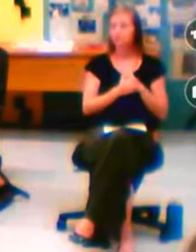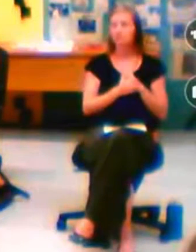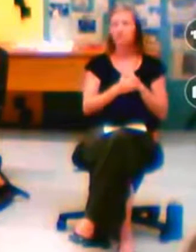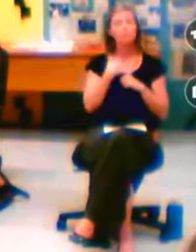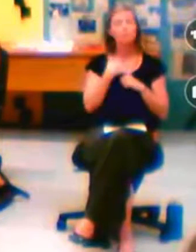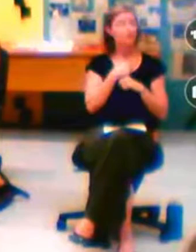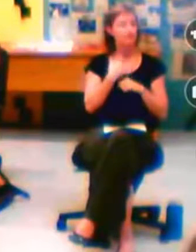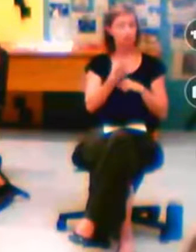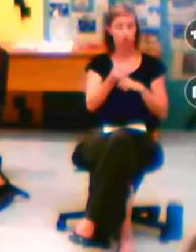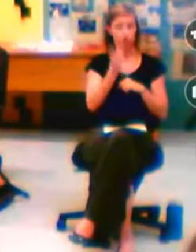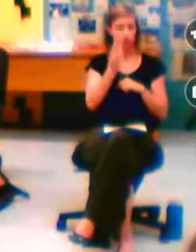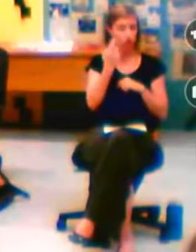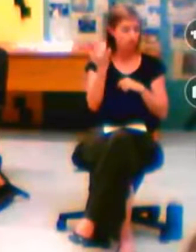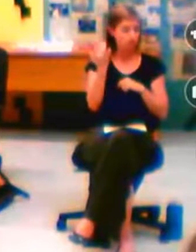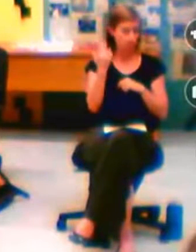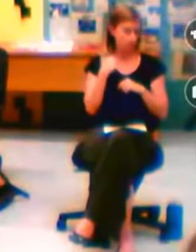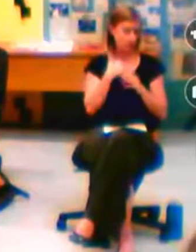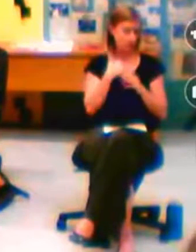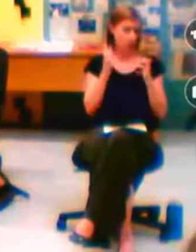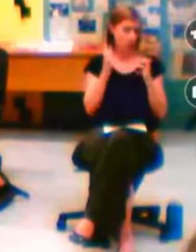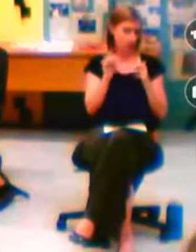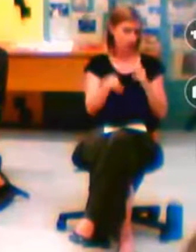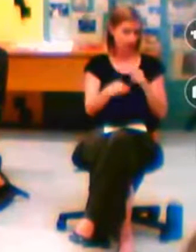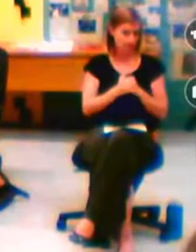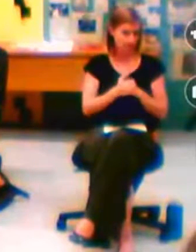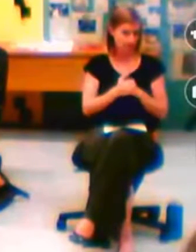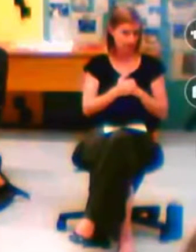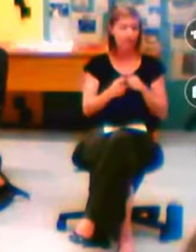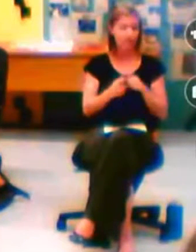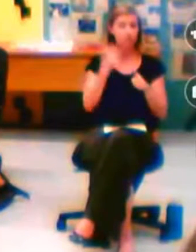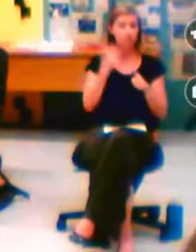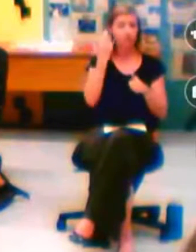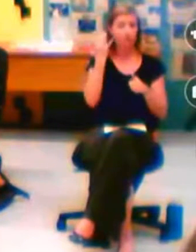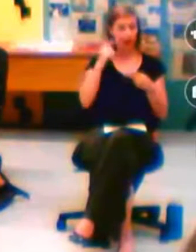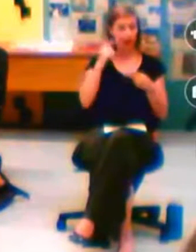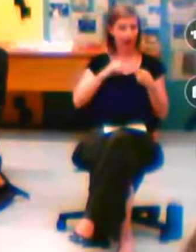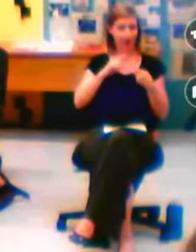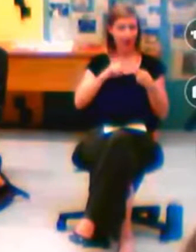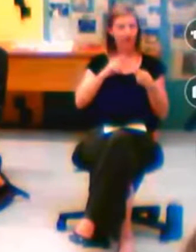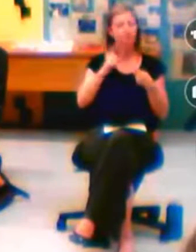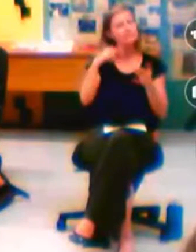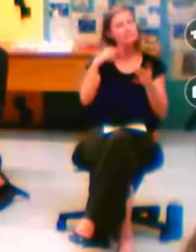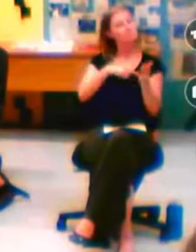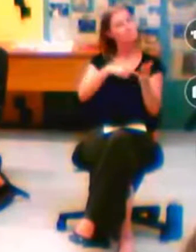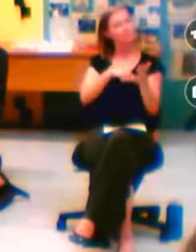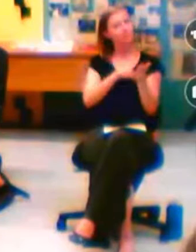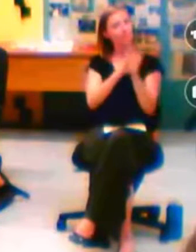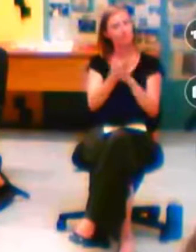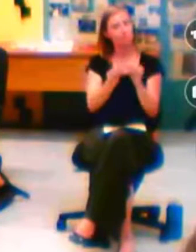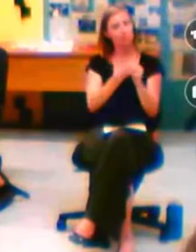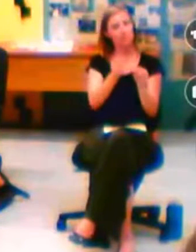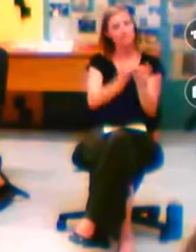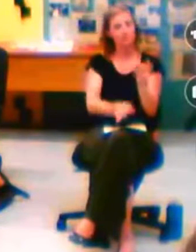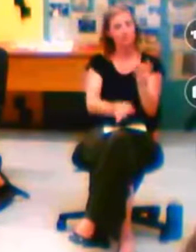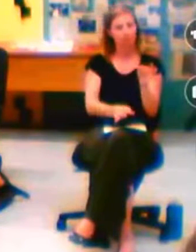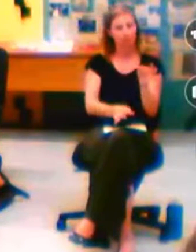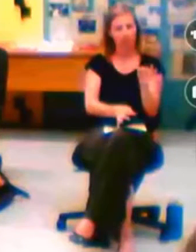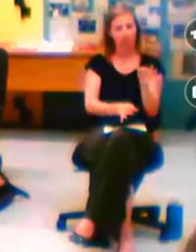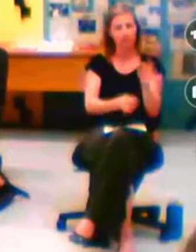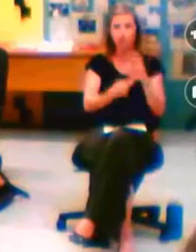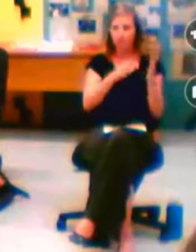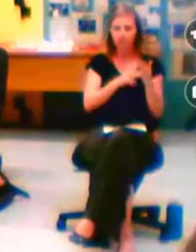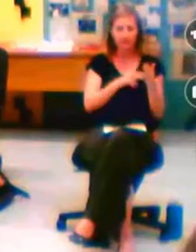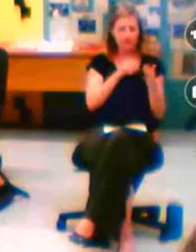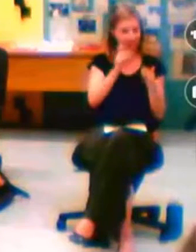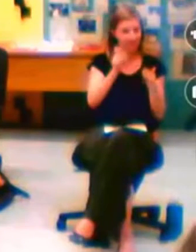take over the existing programs that are in Section 4 through 6. And there are two reasons